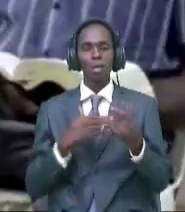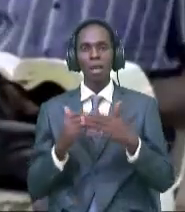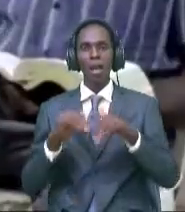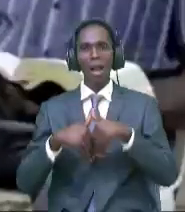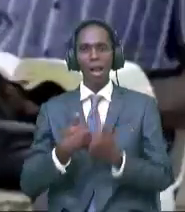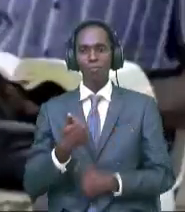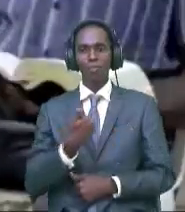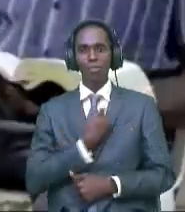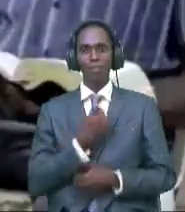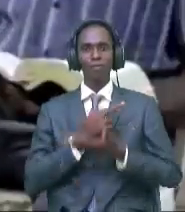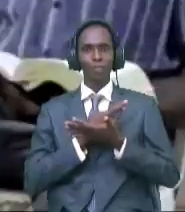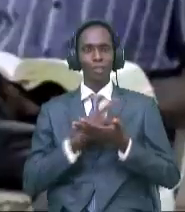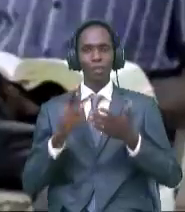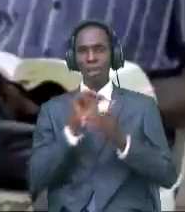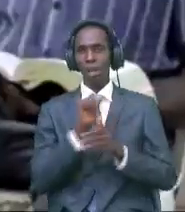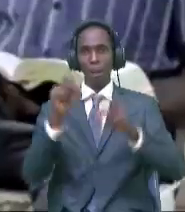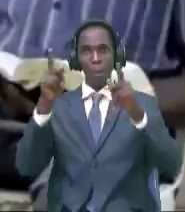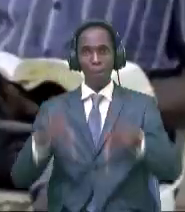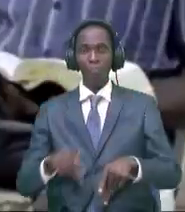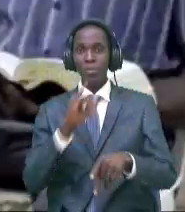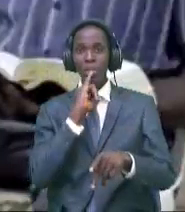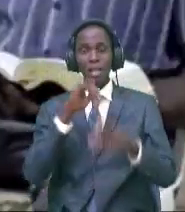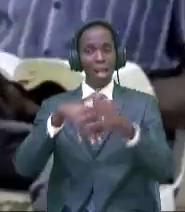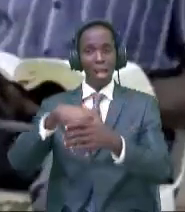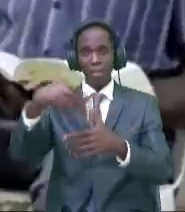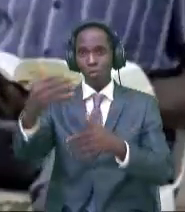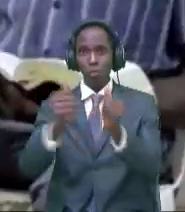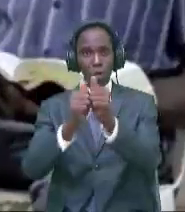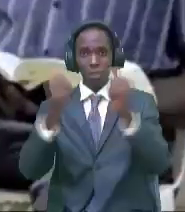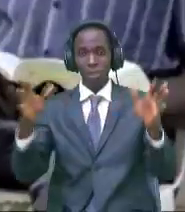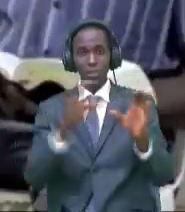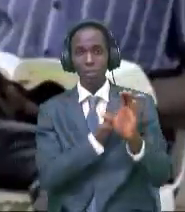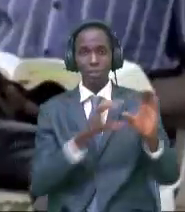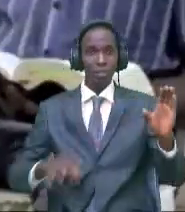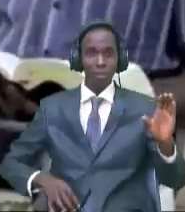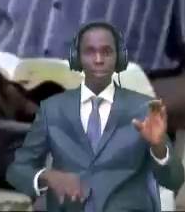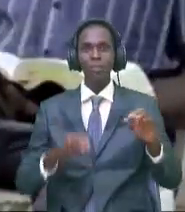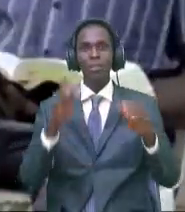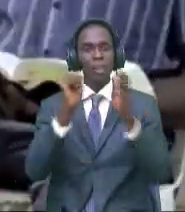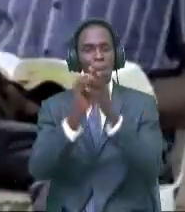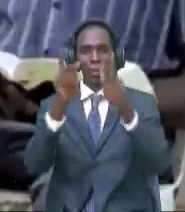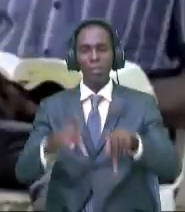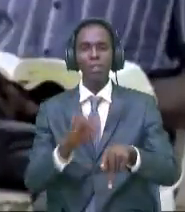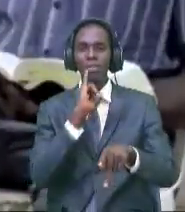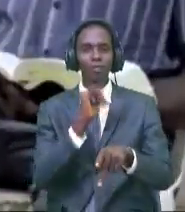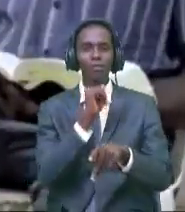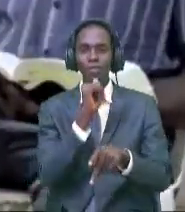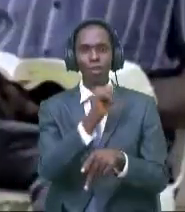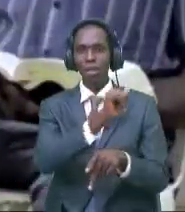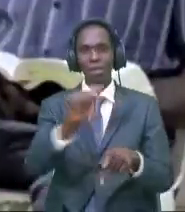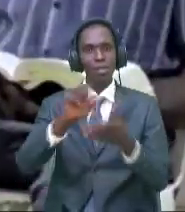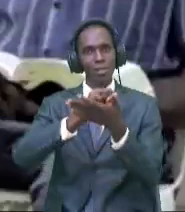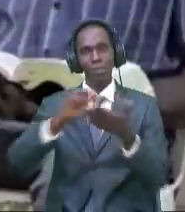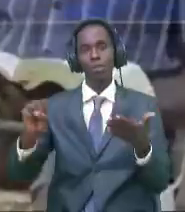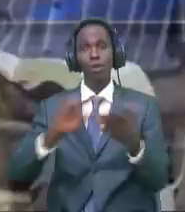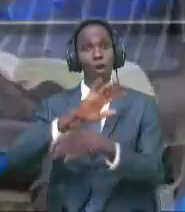a person is outside Christ, is not a saint. All have